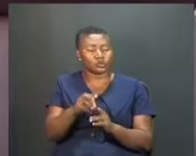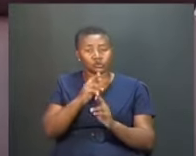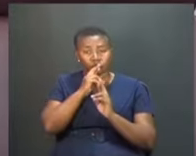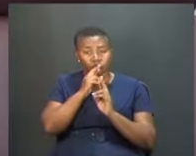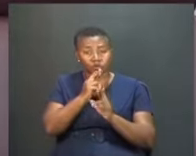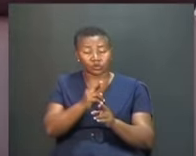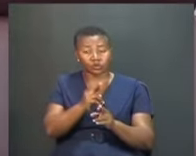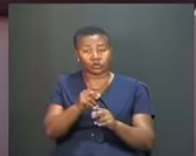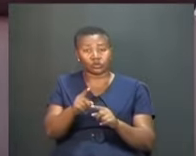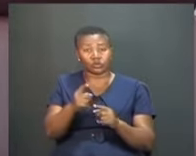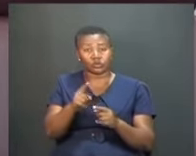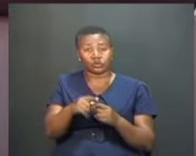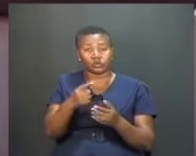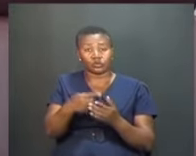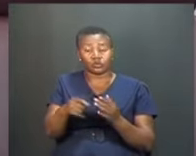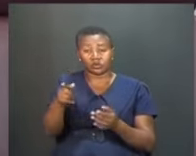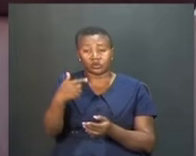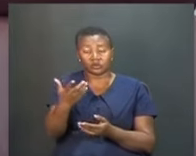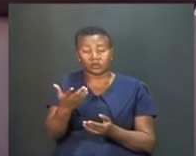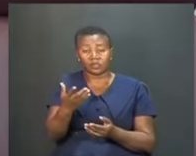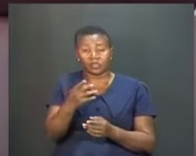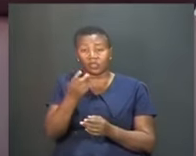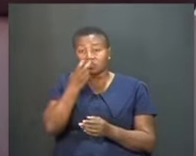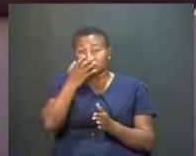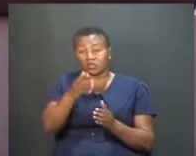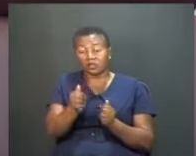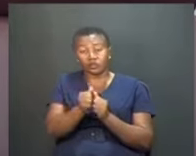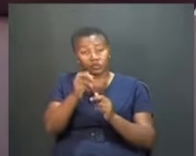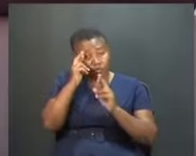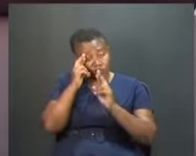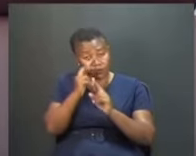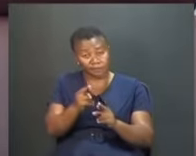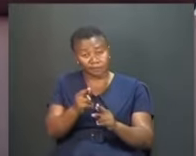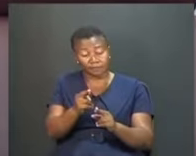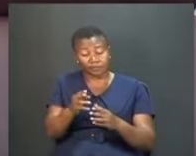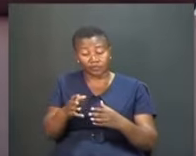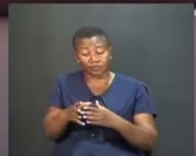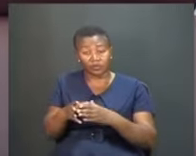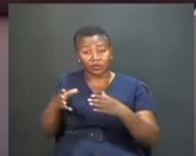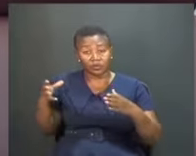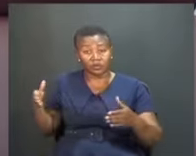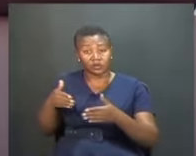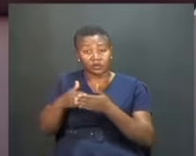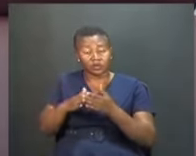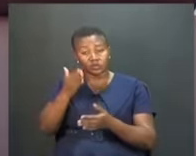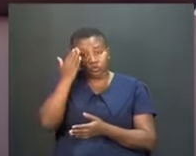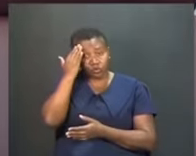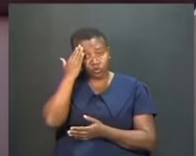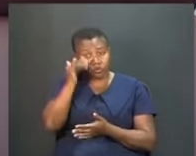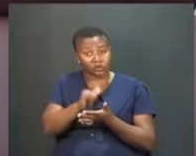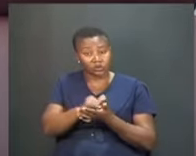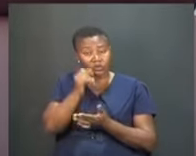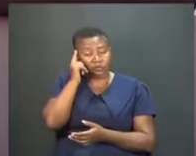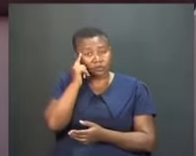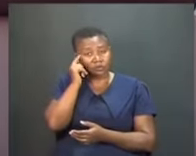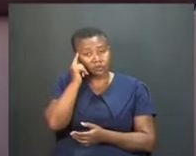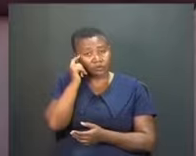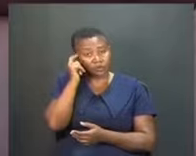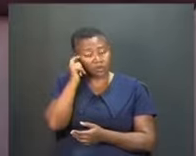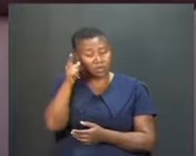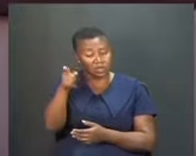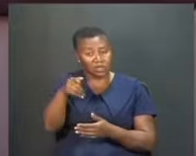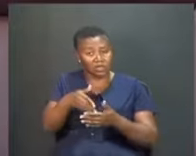Yes. Speaker, with respect, the majority leader knows that, yes, he leaves the